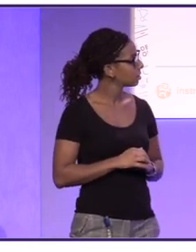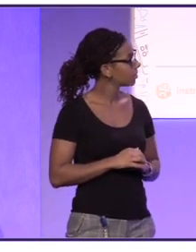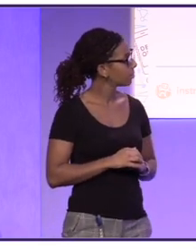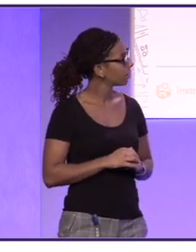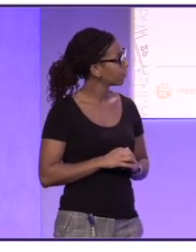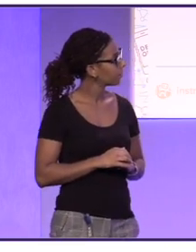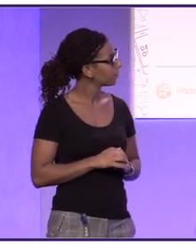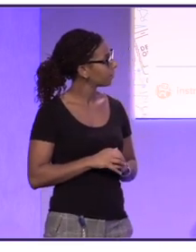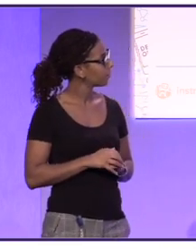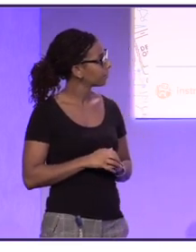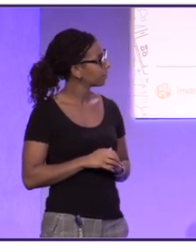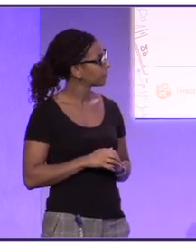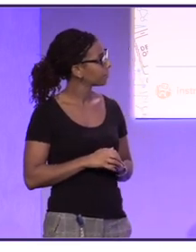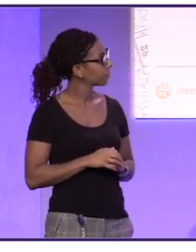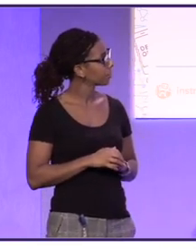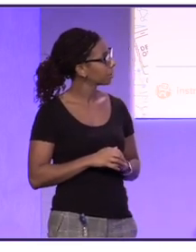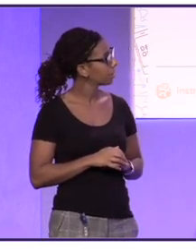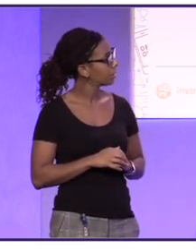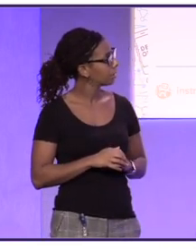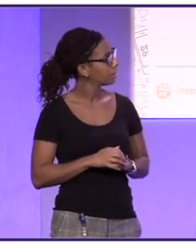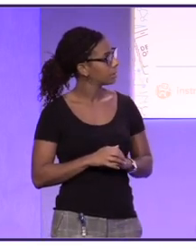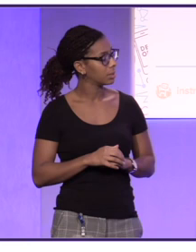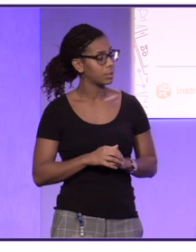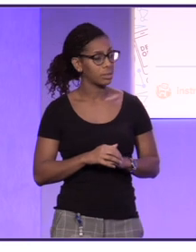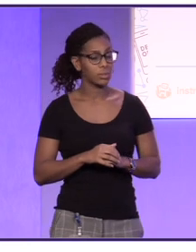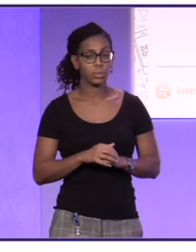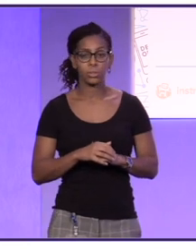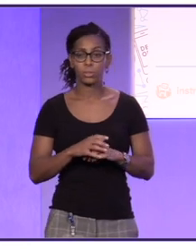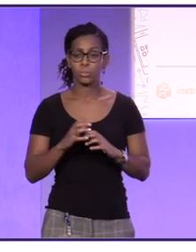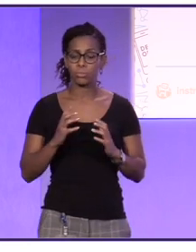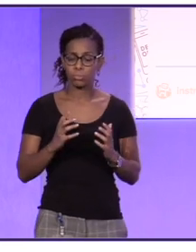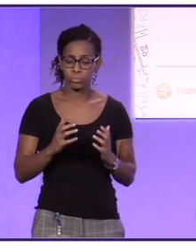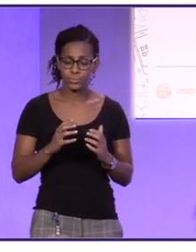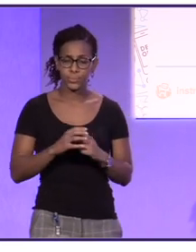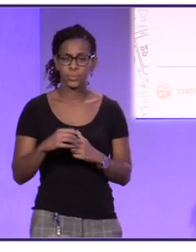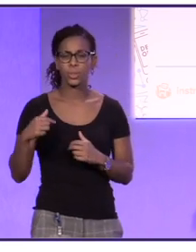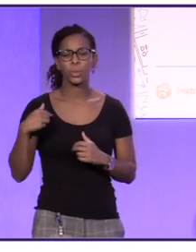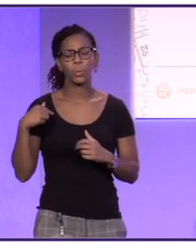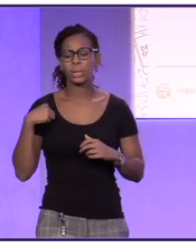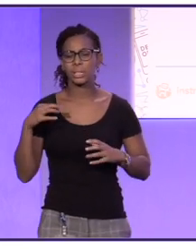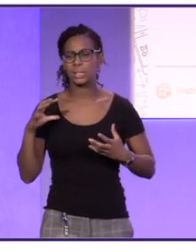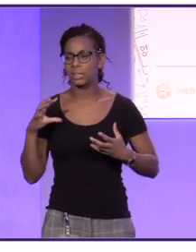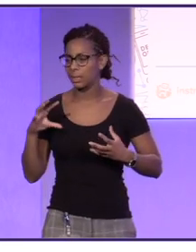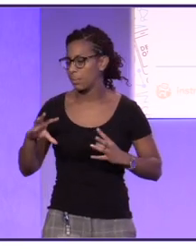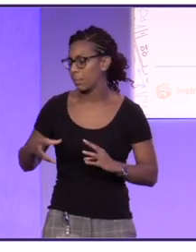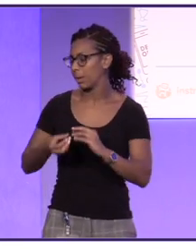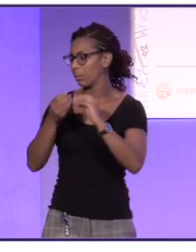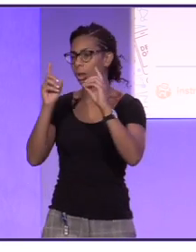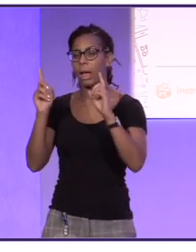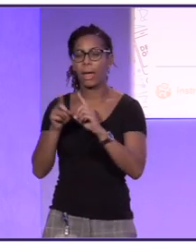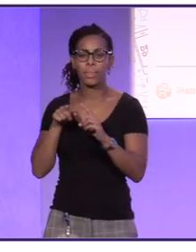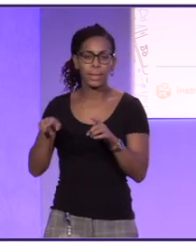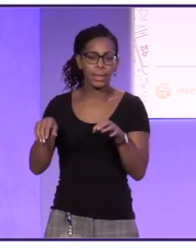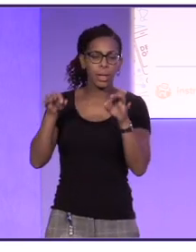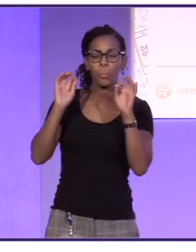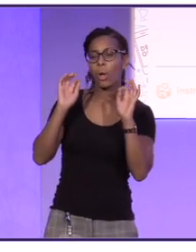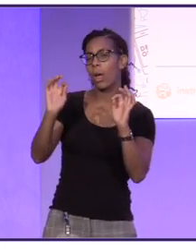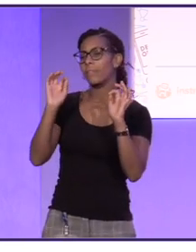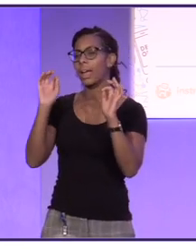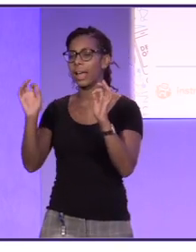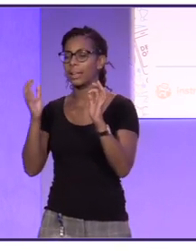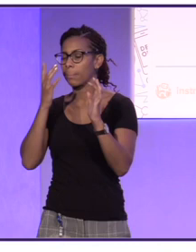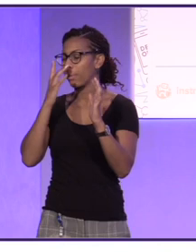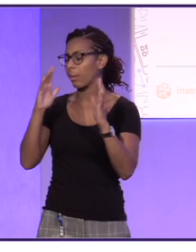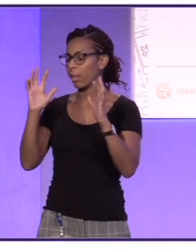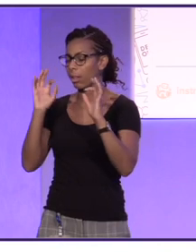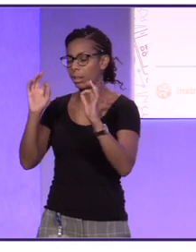Anyway, so what we did, we didn't build this mythical, magical system of perfection at all.